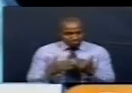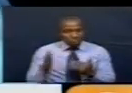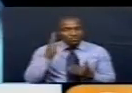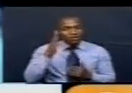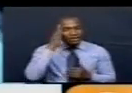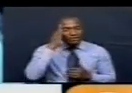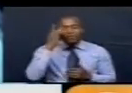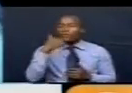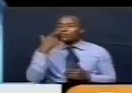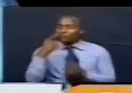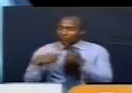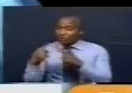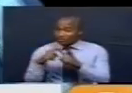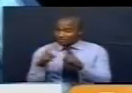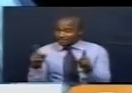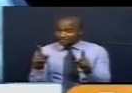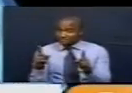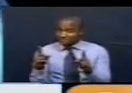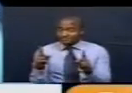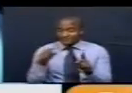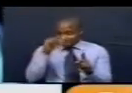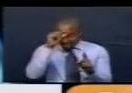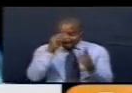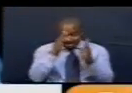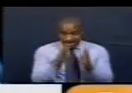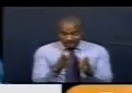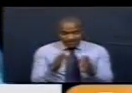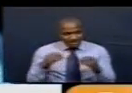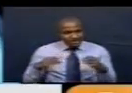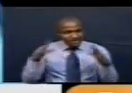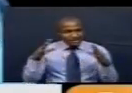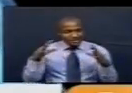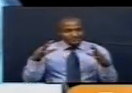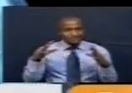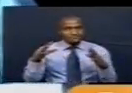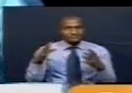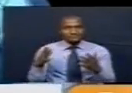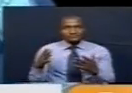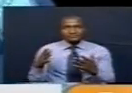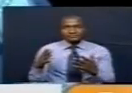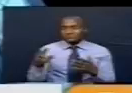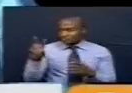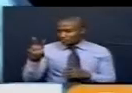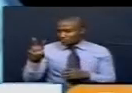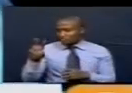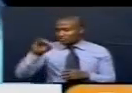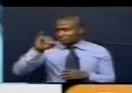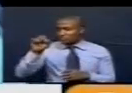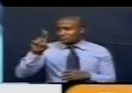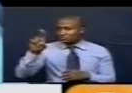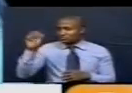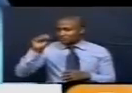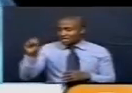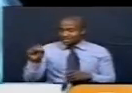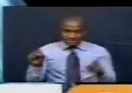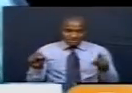who. But clearly, for the race of governor, the race is now has been narrowed down to Julius Kones and Joyce Laboso. Remember, three